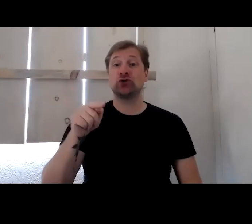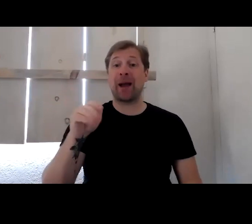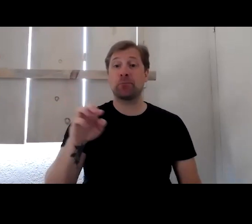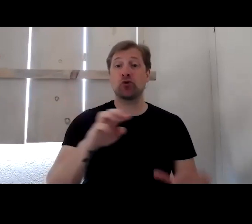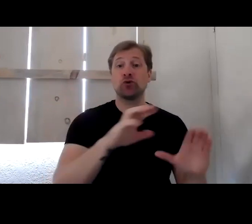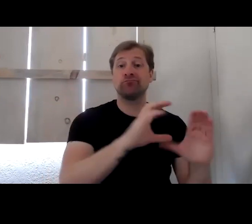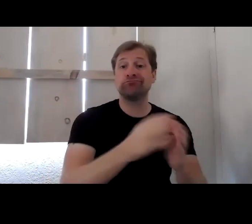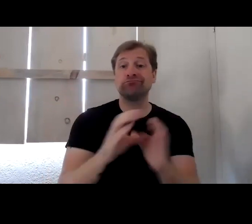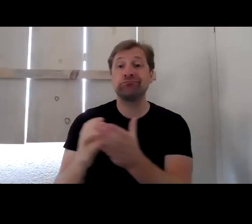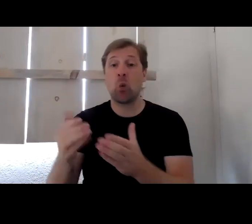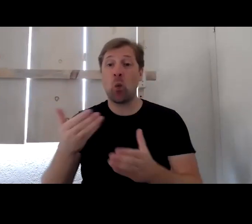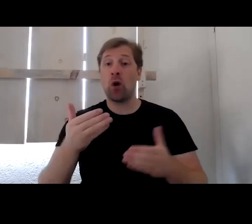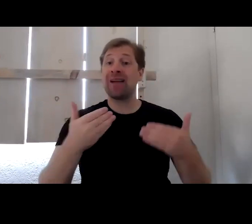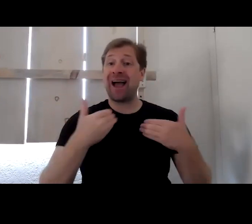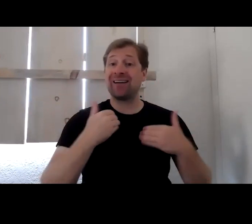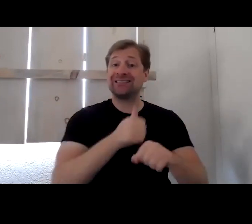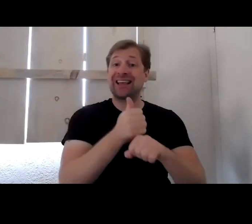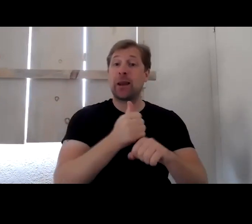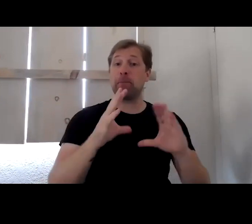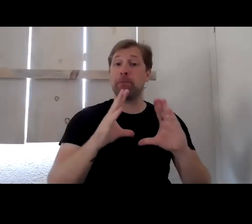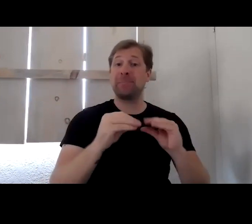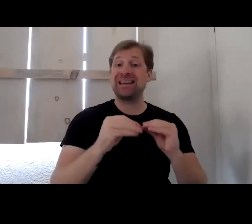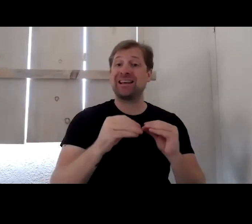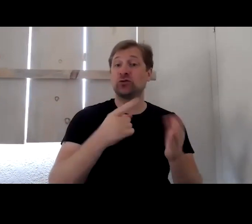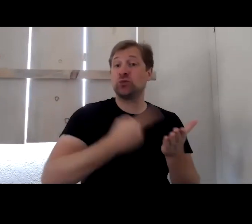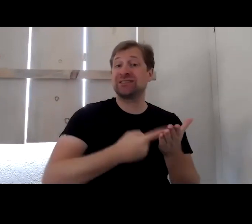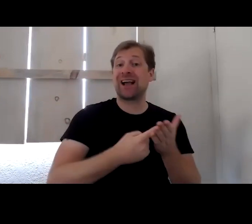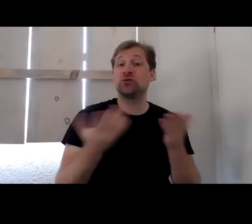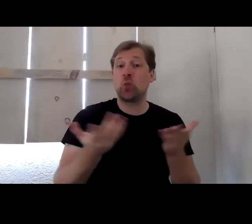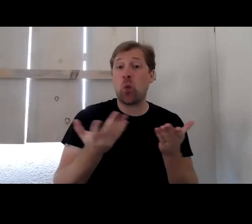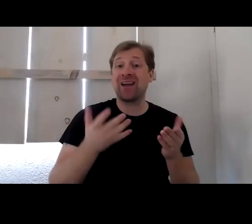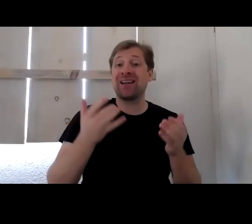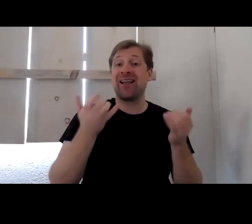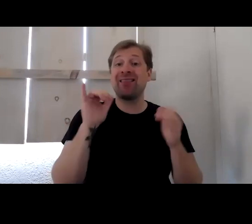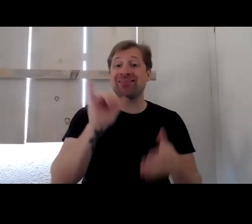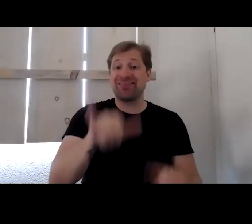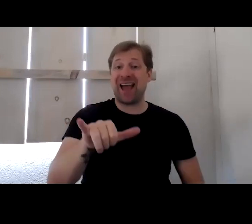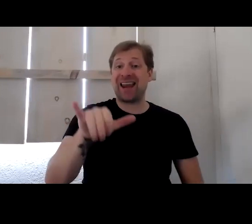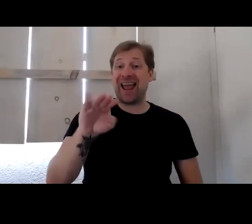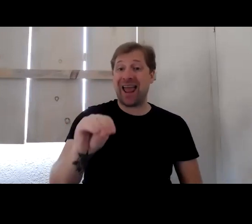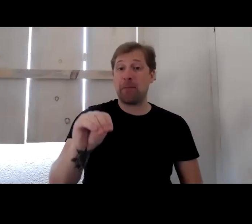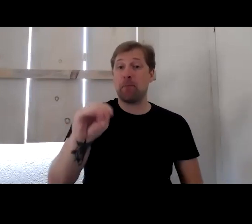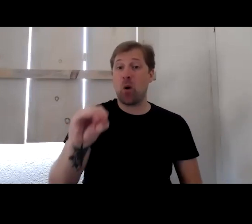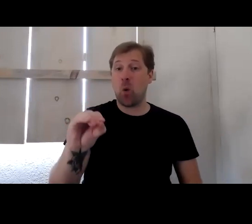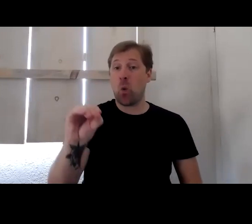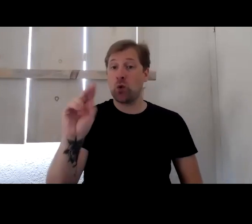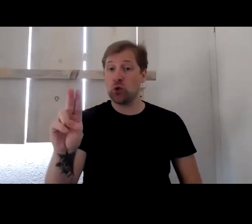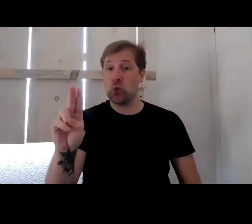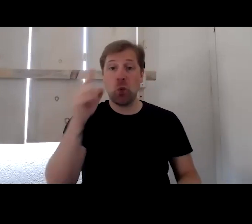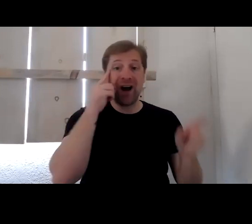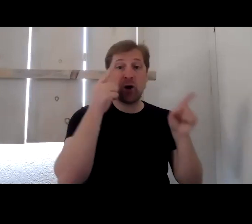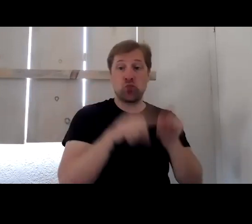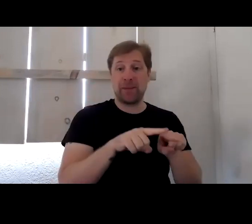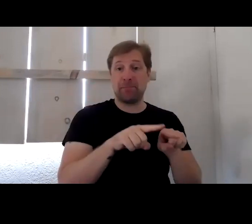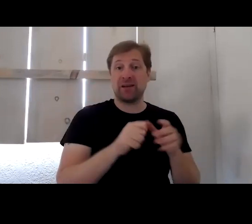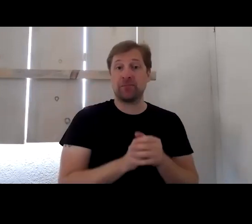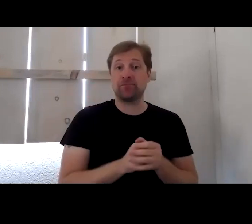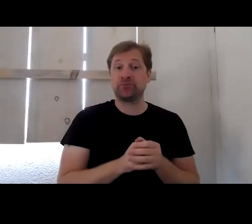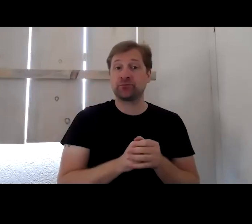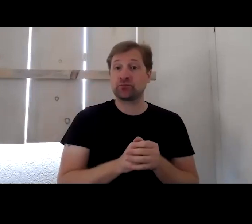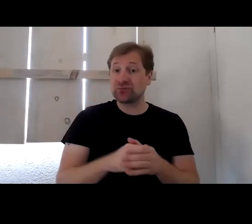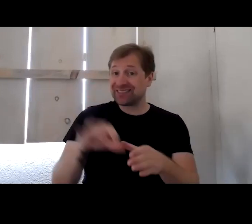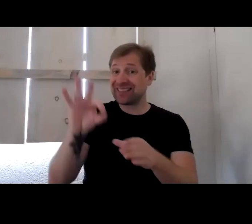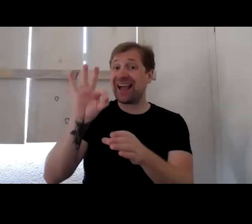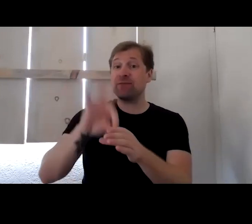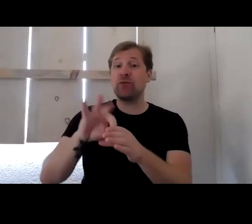this MOU agreement. After August 11th, voting dates will be to